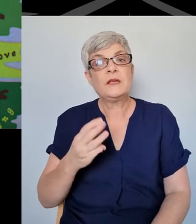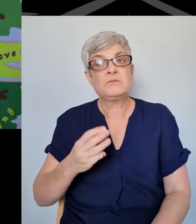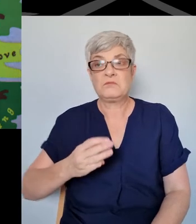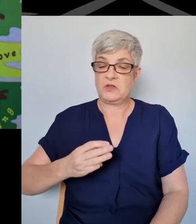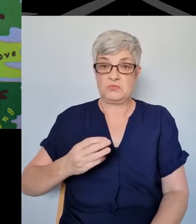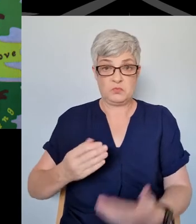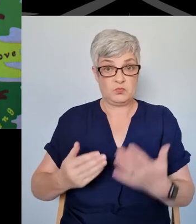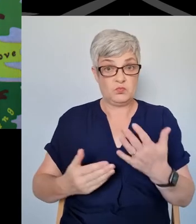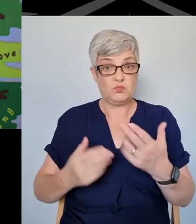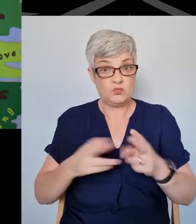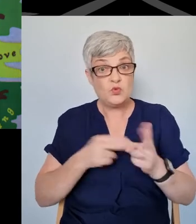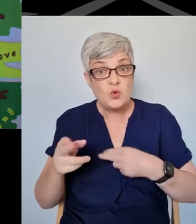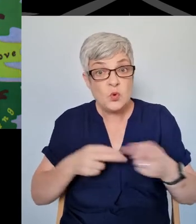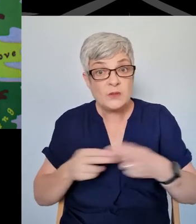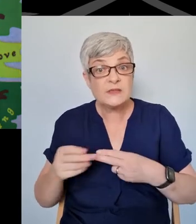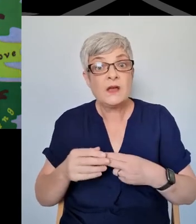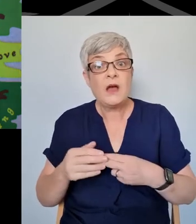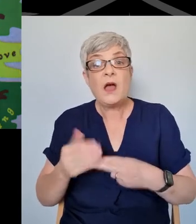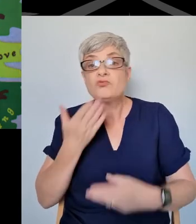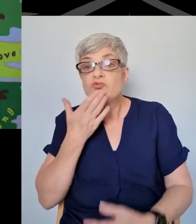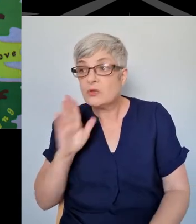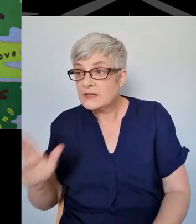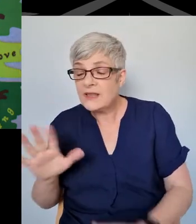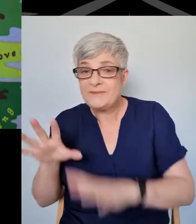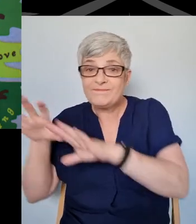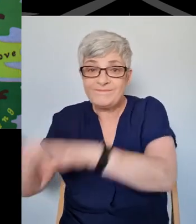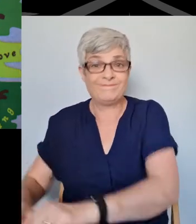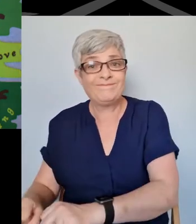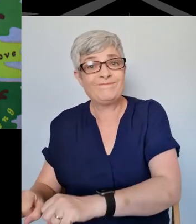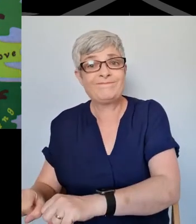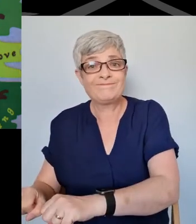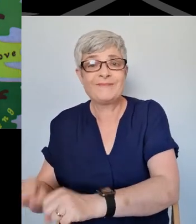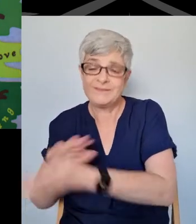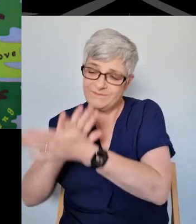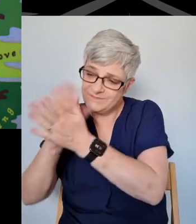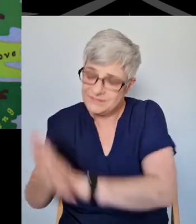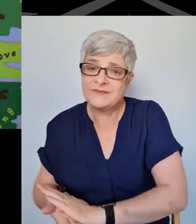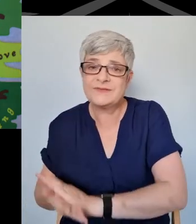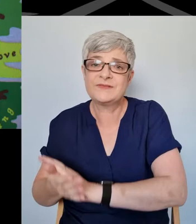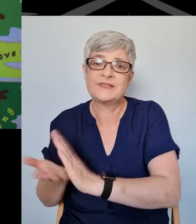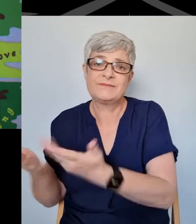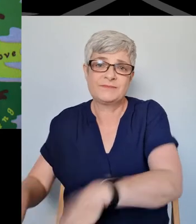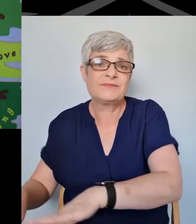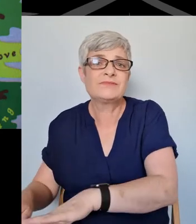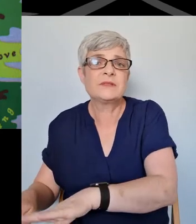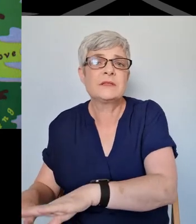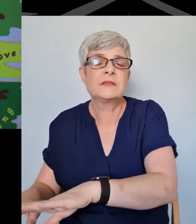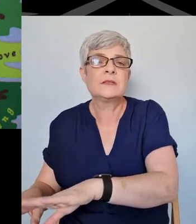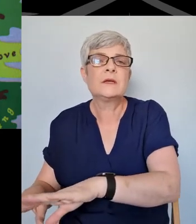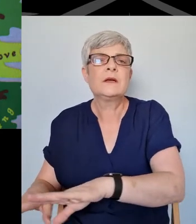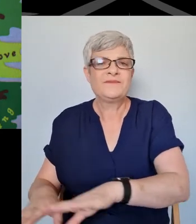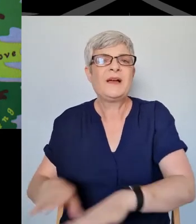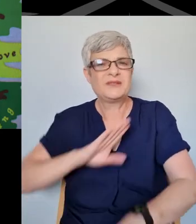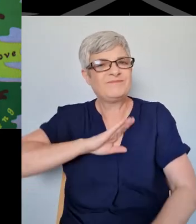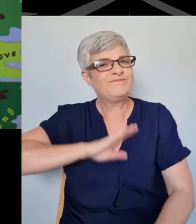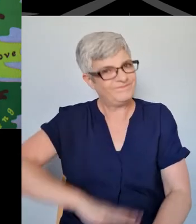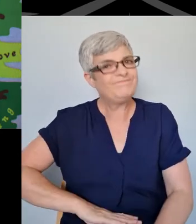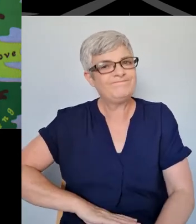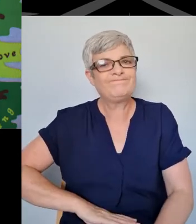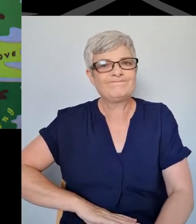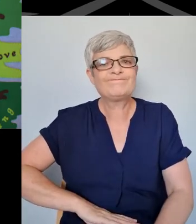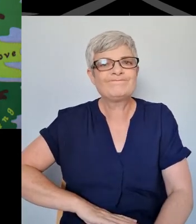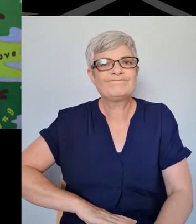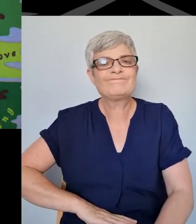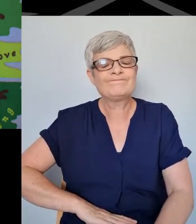that Jerusalem itself had been captured and was in ruins. And that was the low point, in a sense,